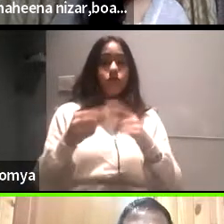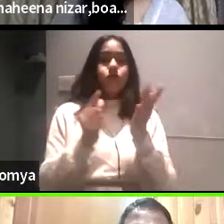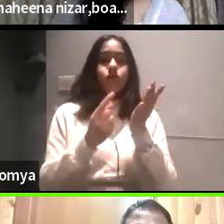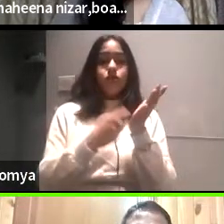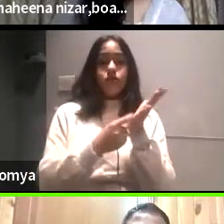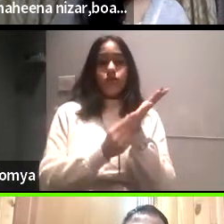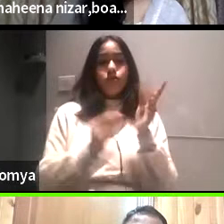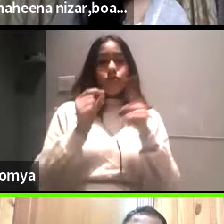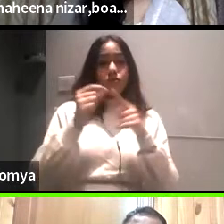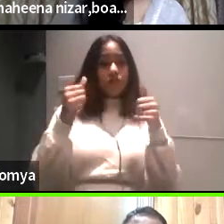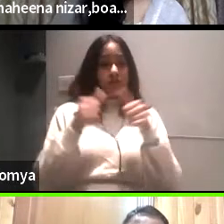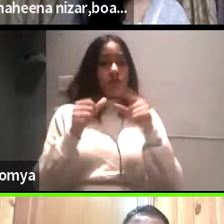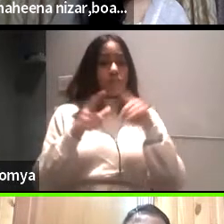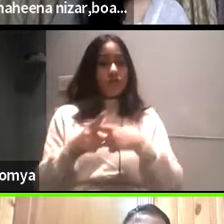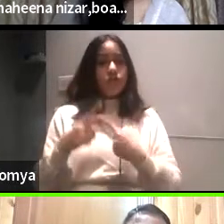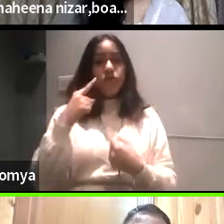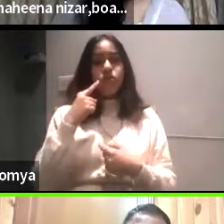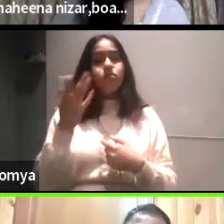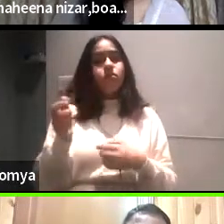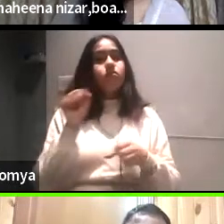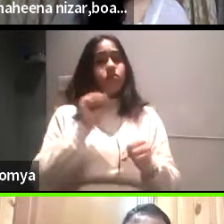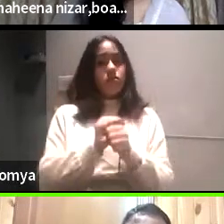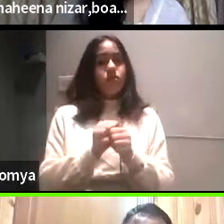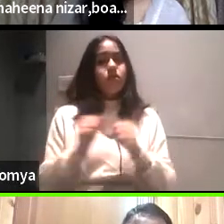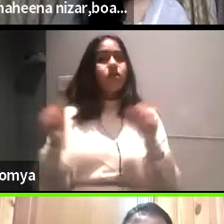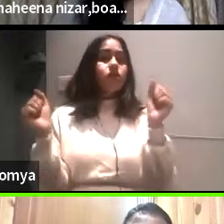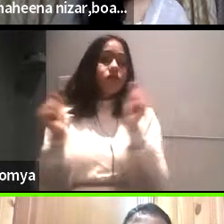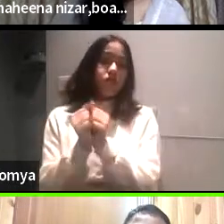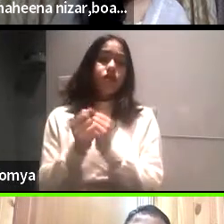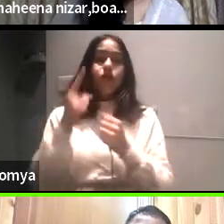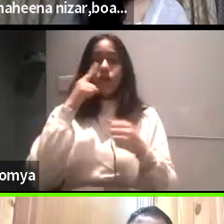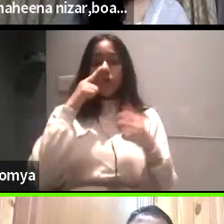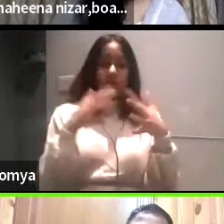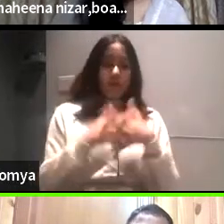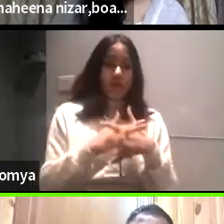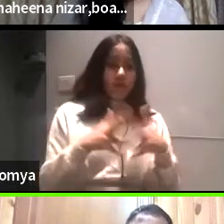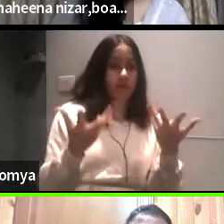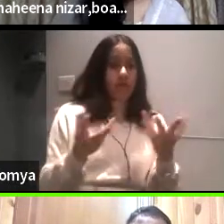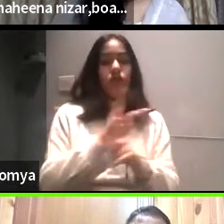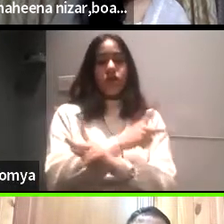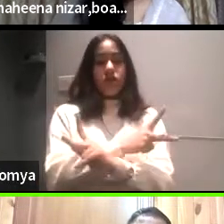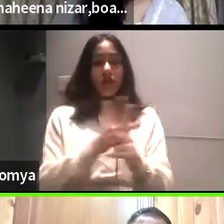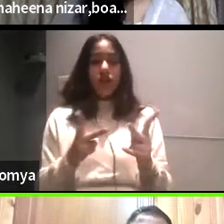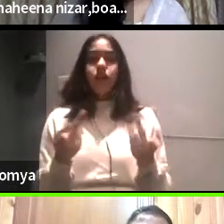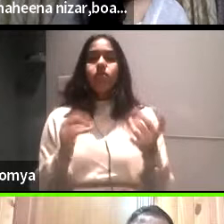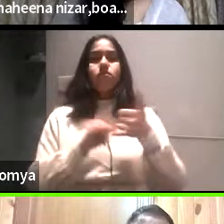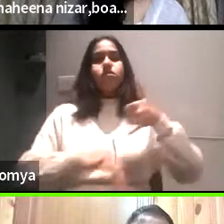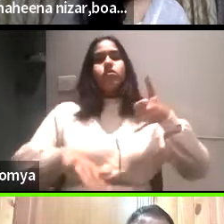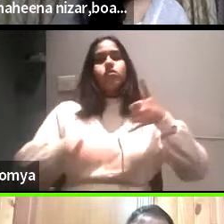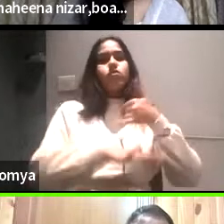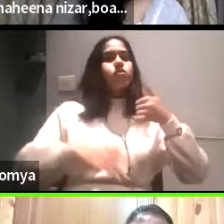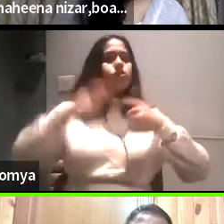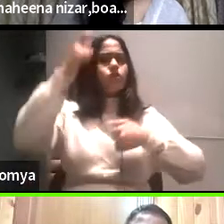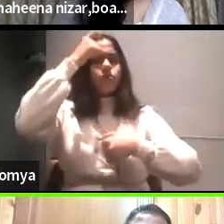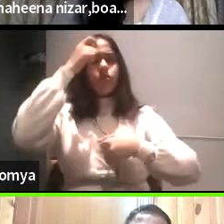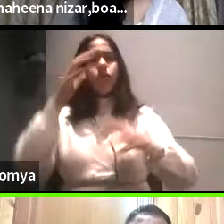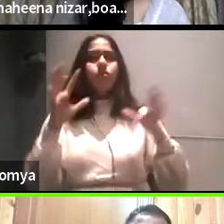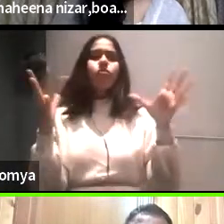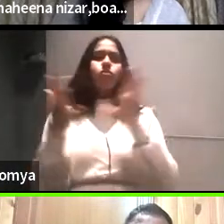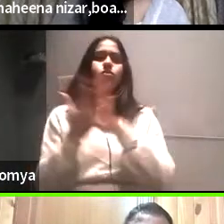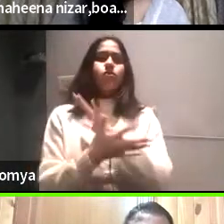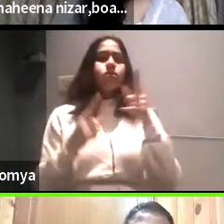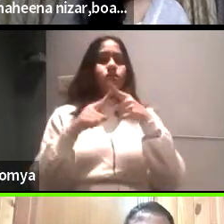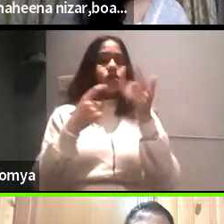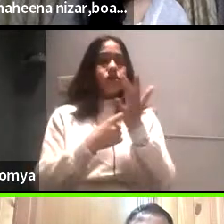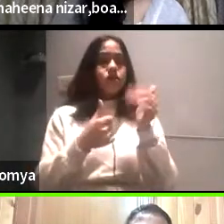Rupaji. Rupaji, you work with women, with various social issues, and World Trade Center is actually, as I